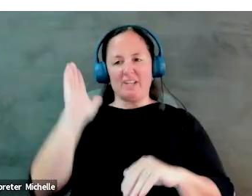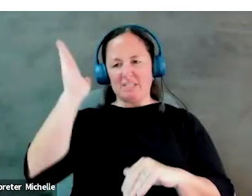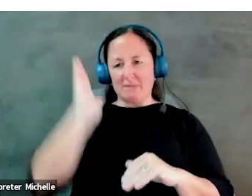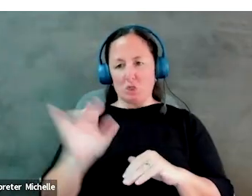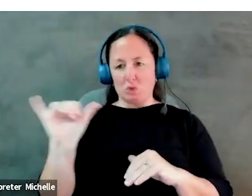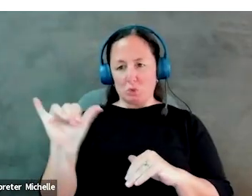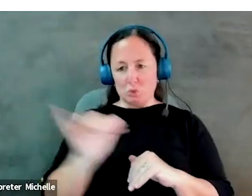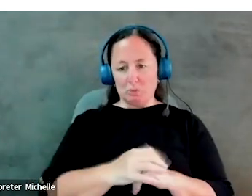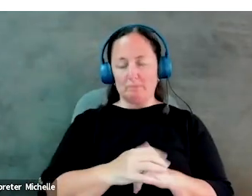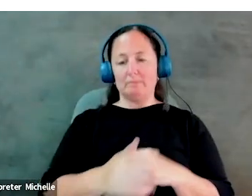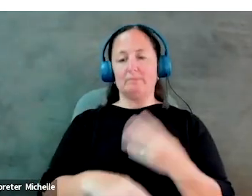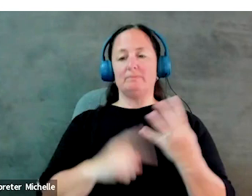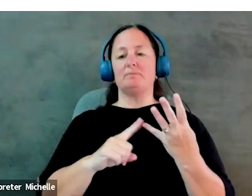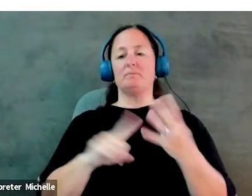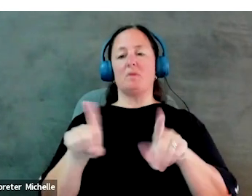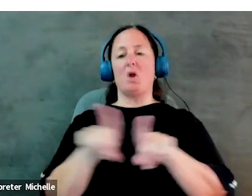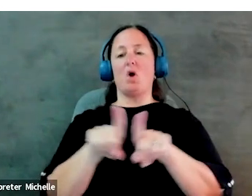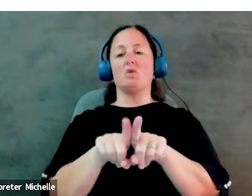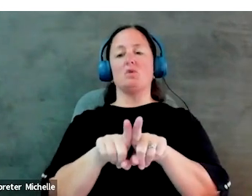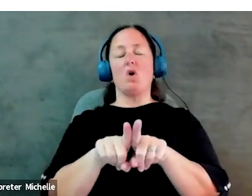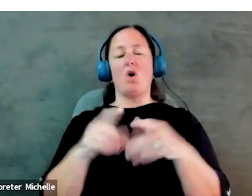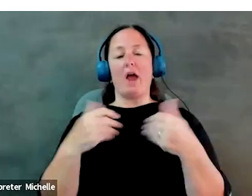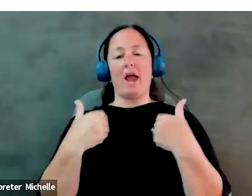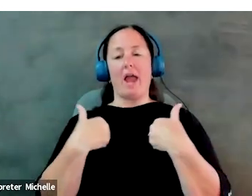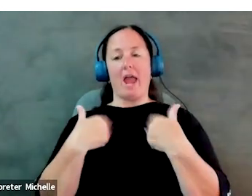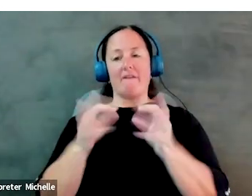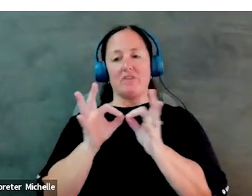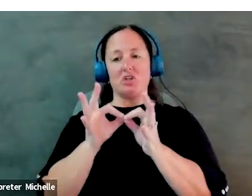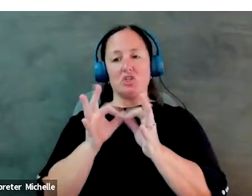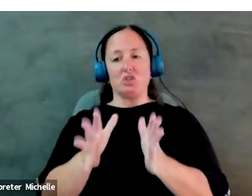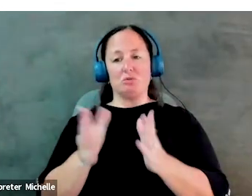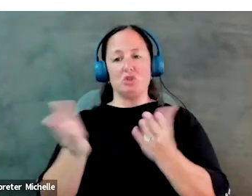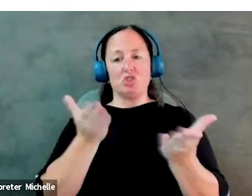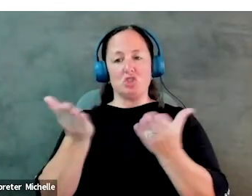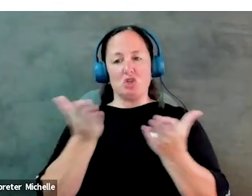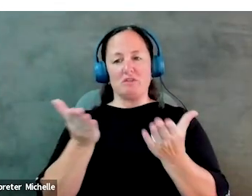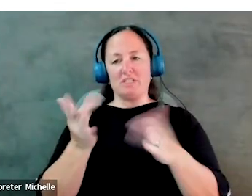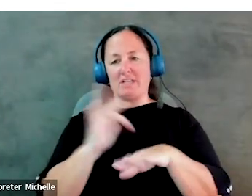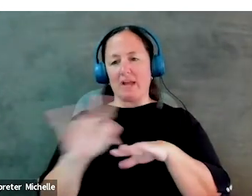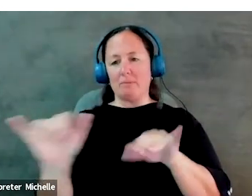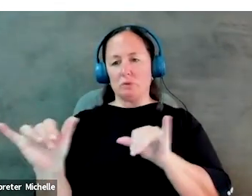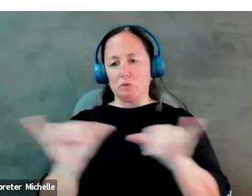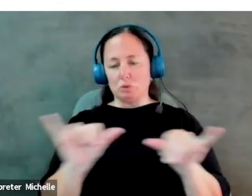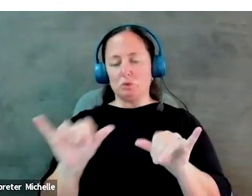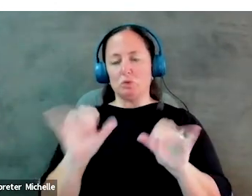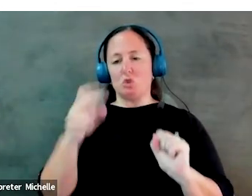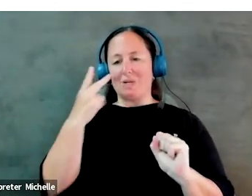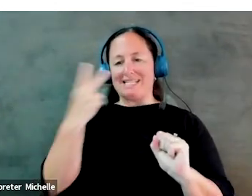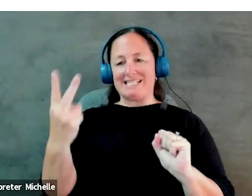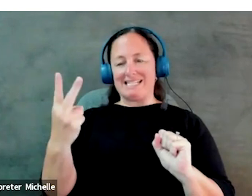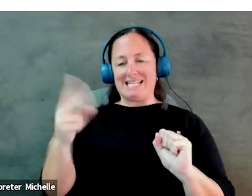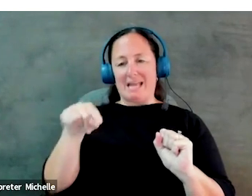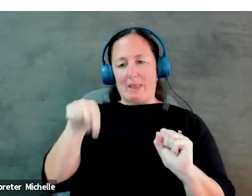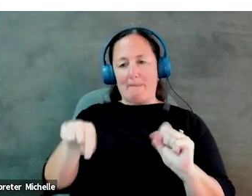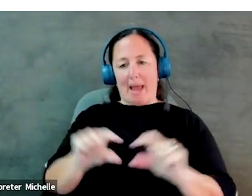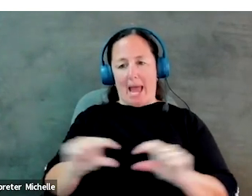wonderful speakers as well. And to remind you that we do have the interpretation service available as well. And you can see